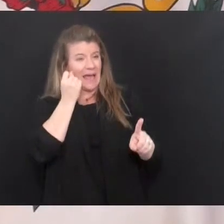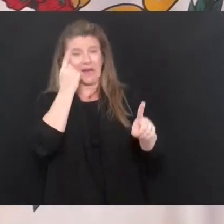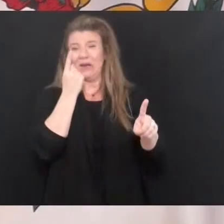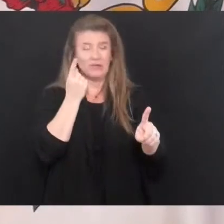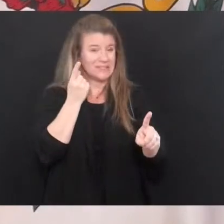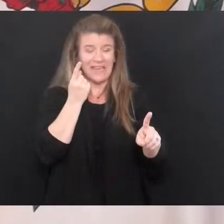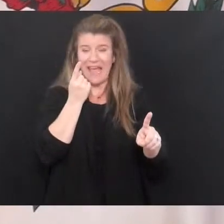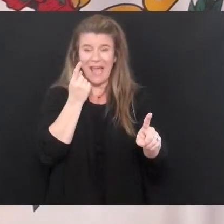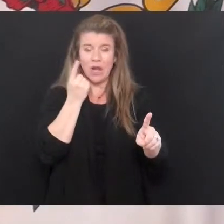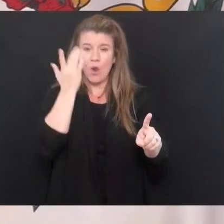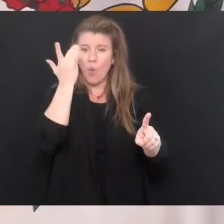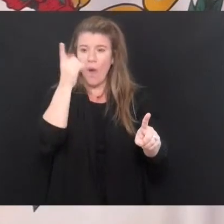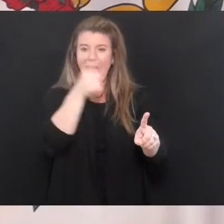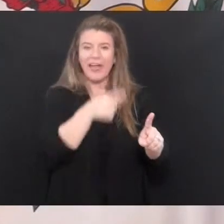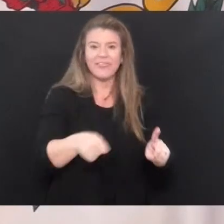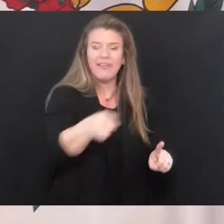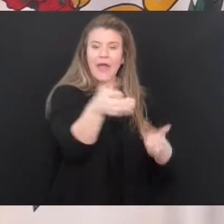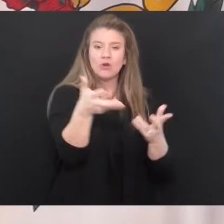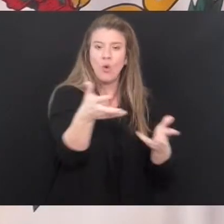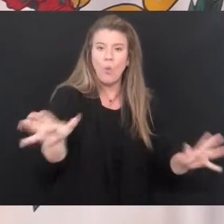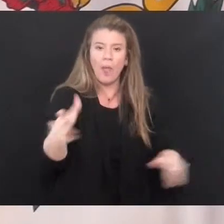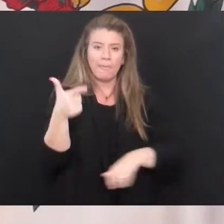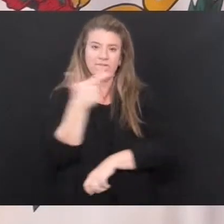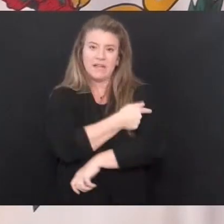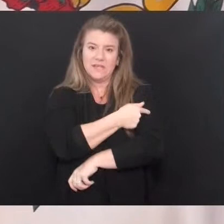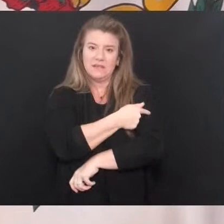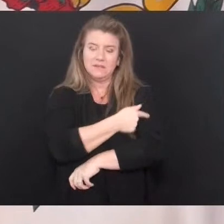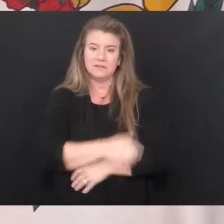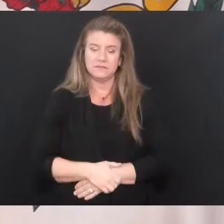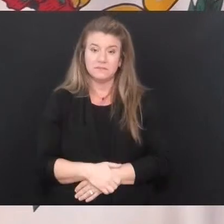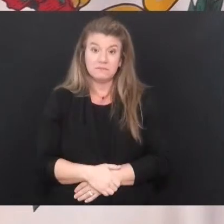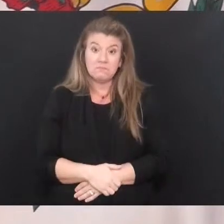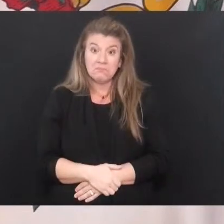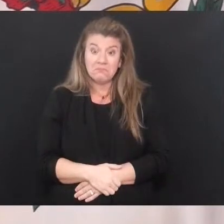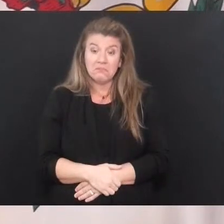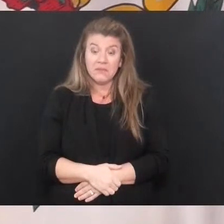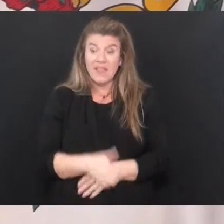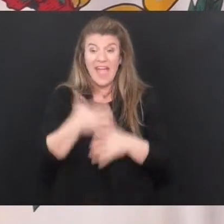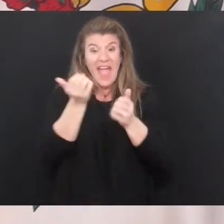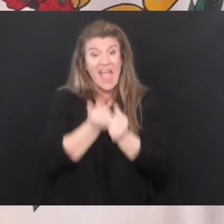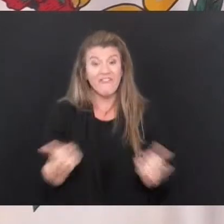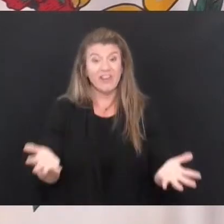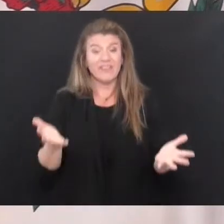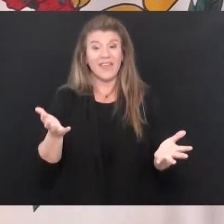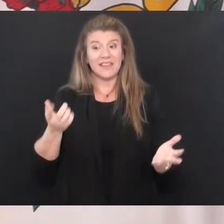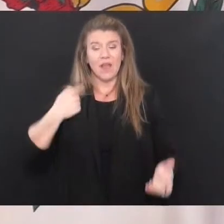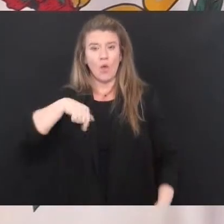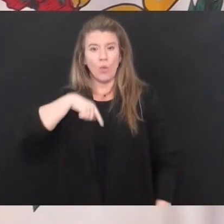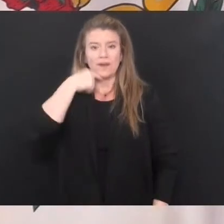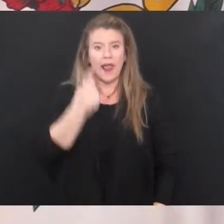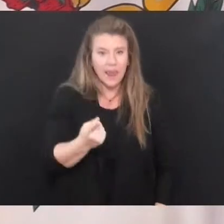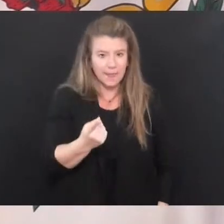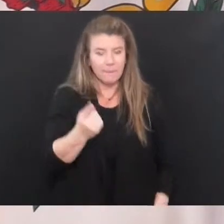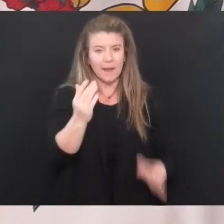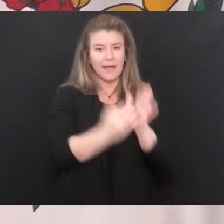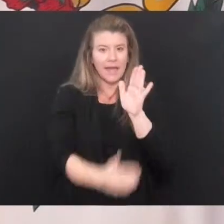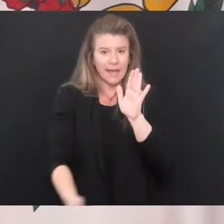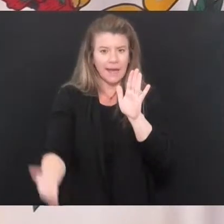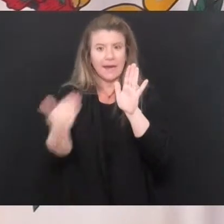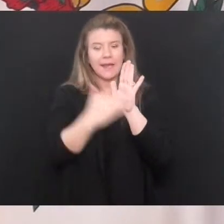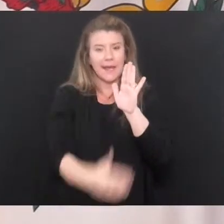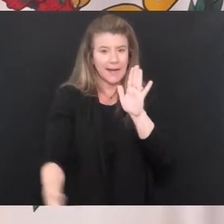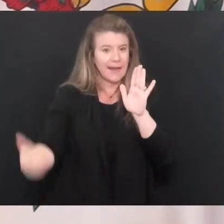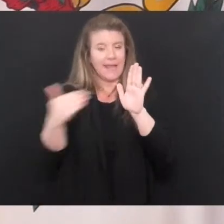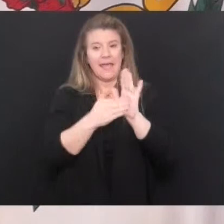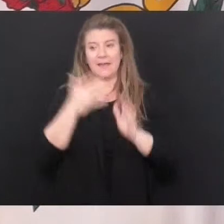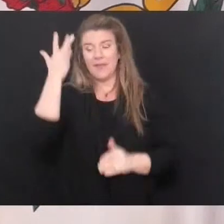not take this vaccine. Every single thing that we tell them, every single thing that the